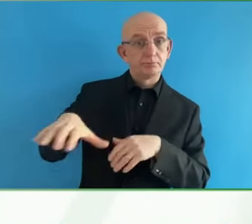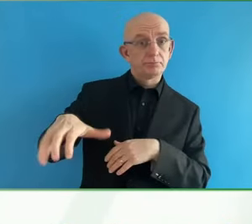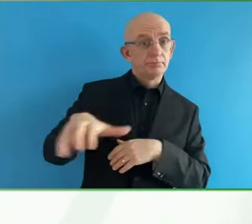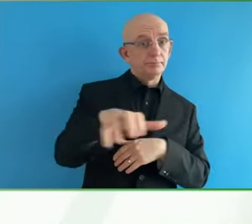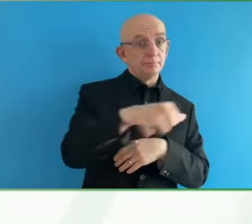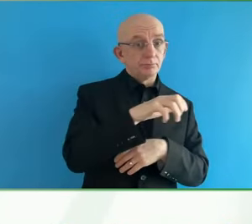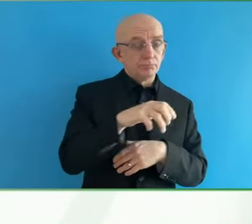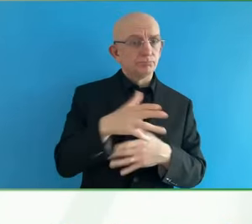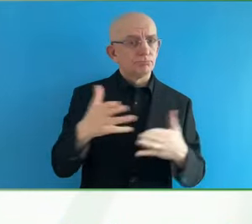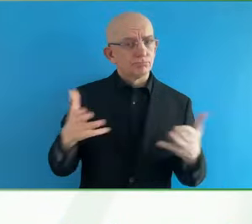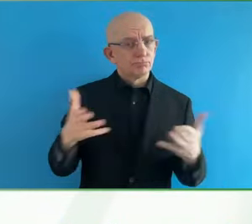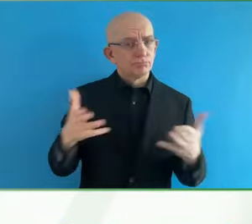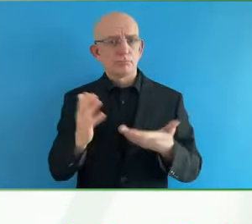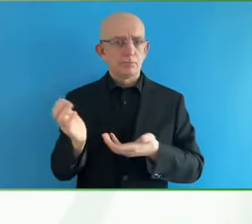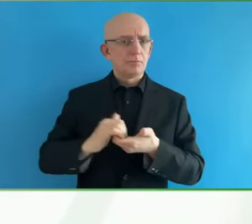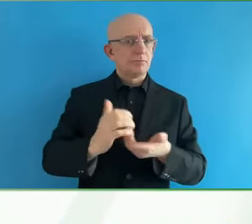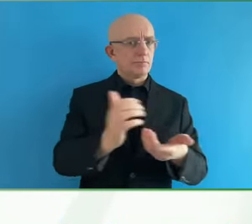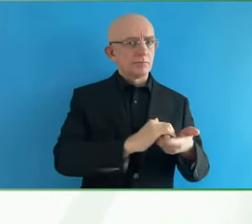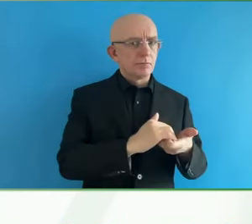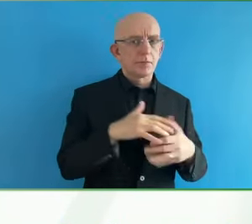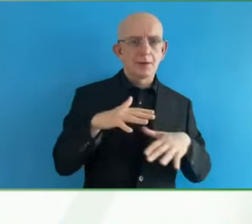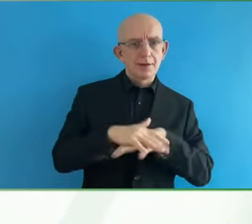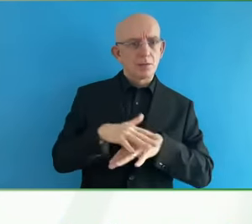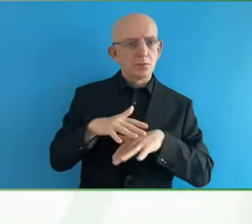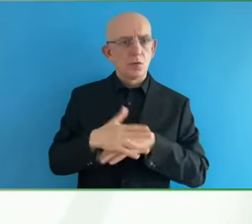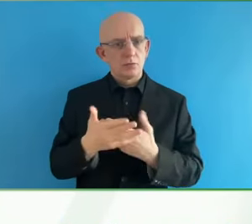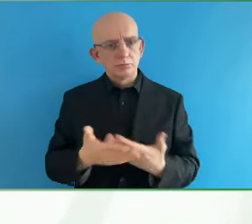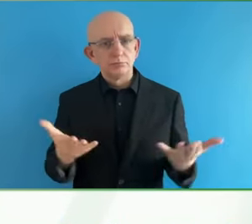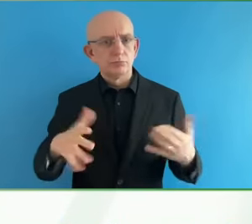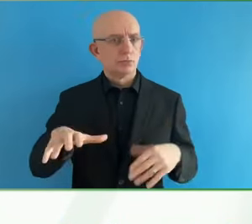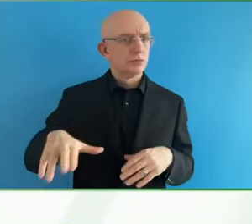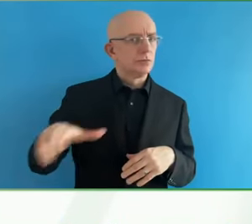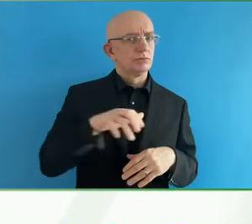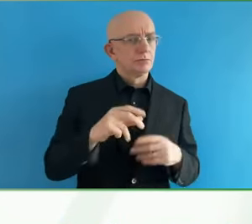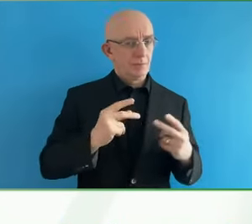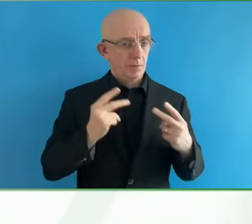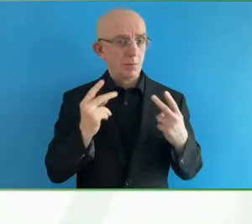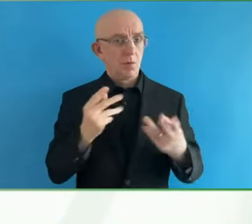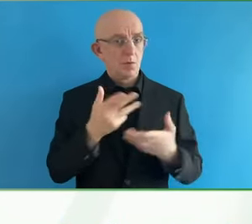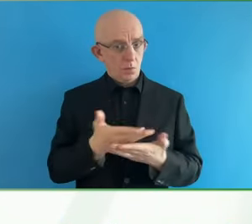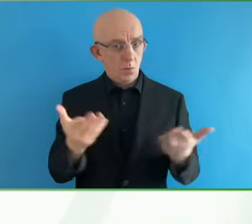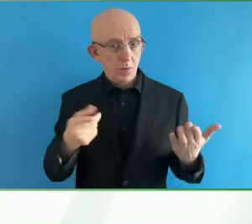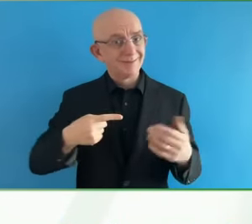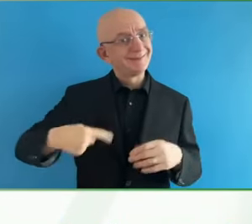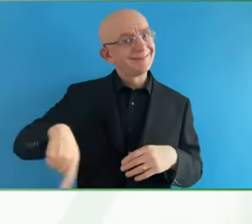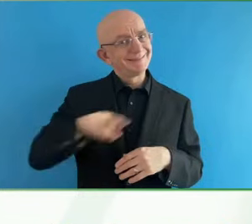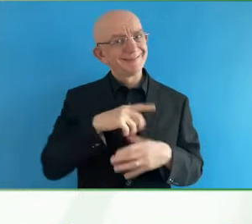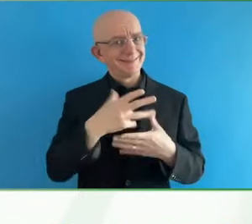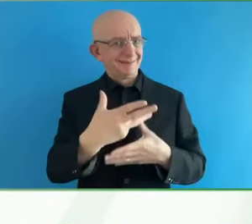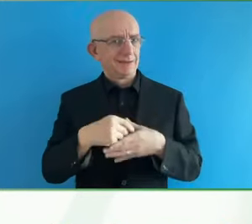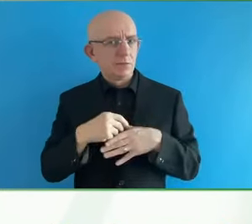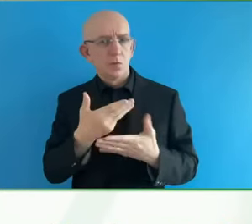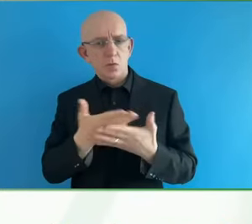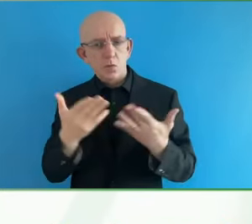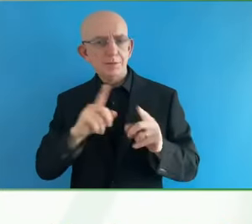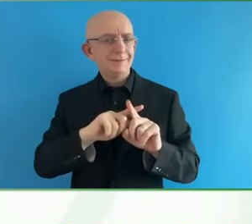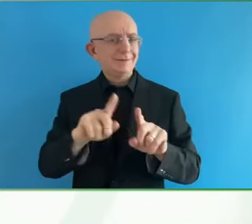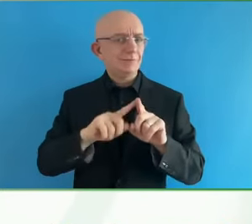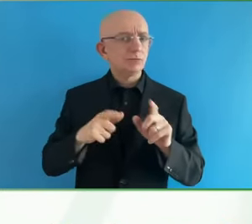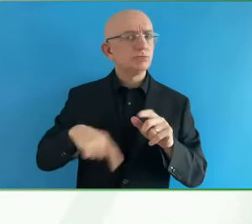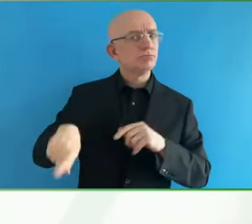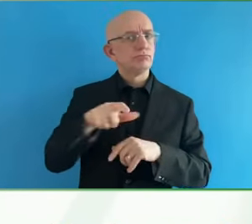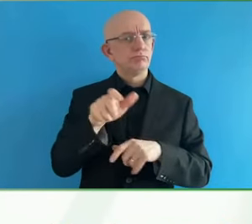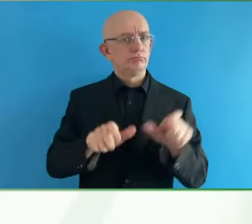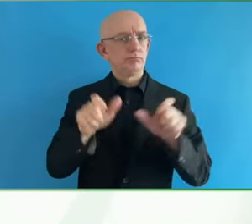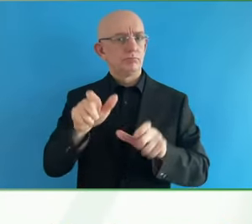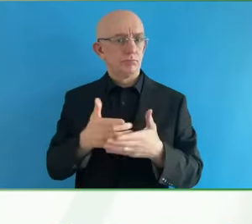post-COVID-19, there may be scope to increase societal awareness of the impact of segregation, isolation, and exclusion from the school system. And